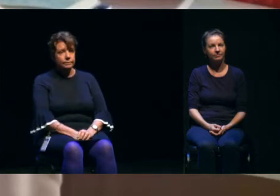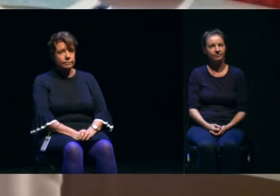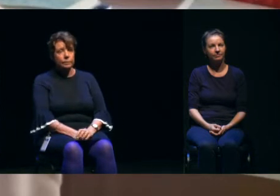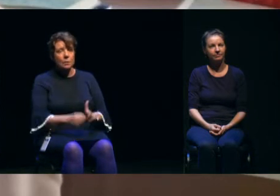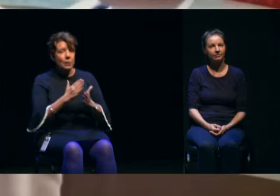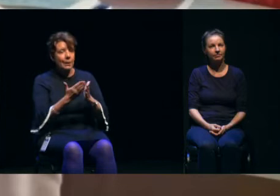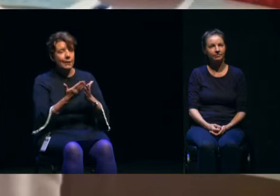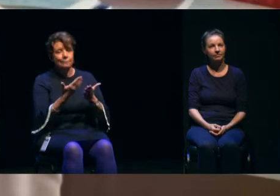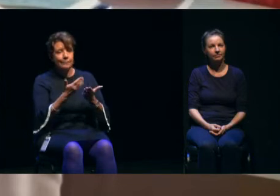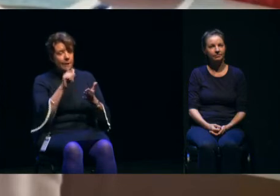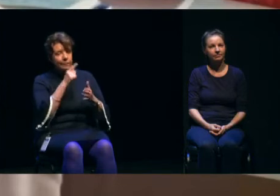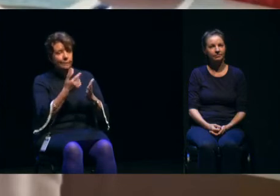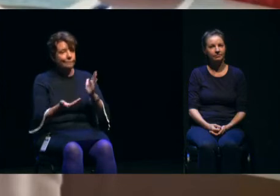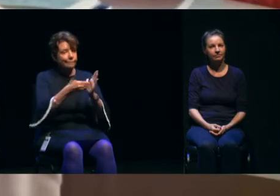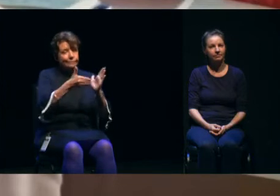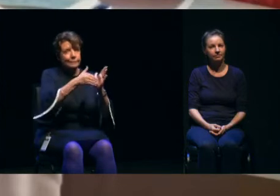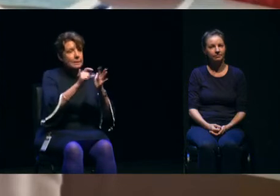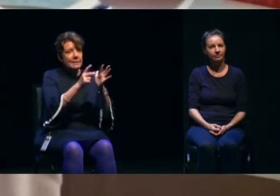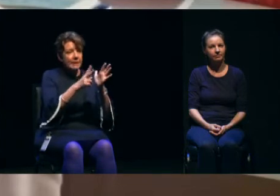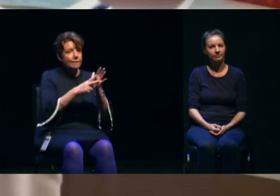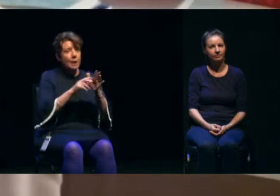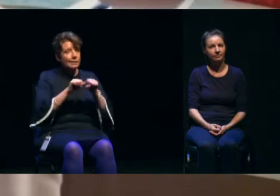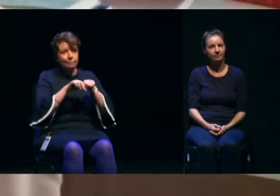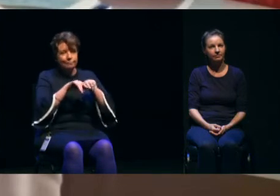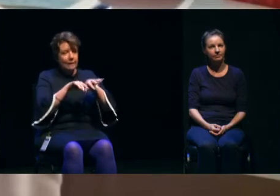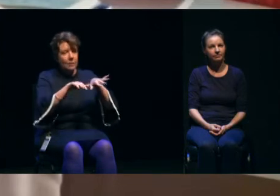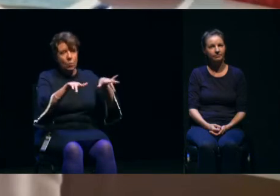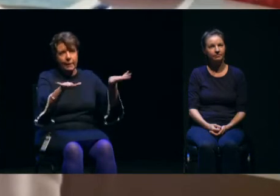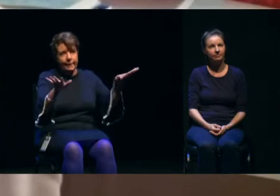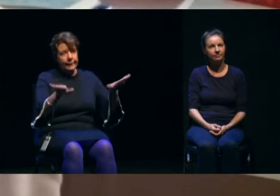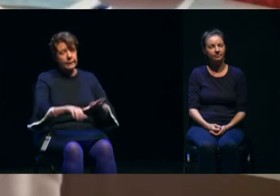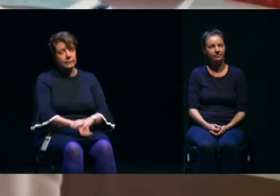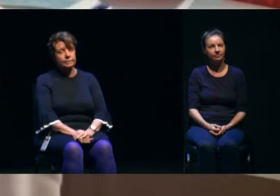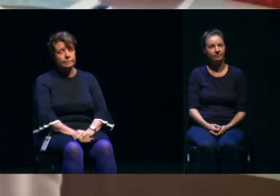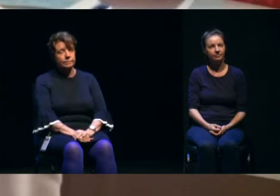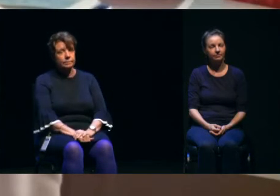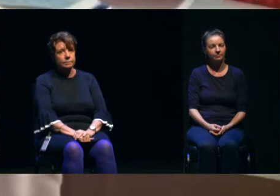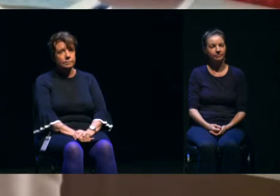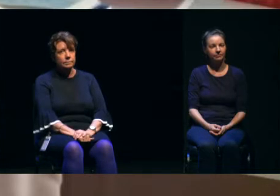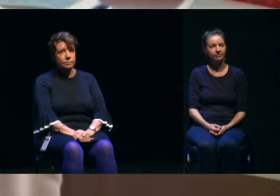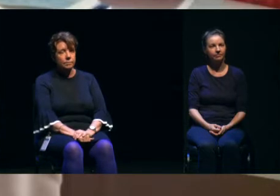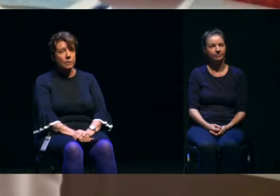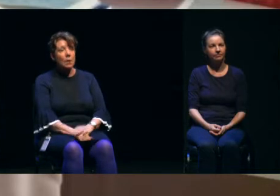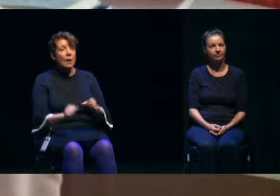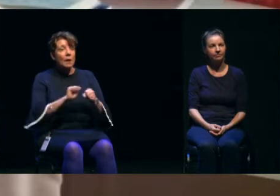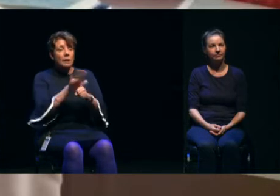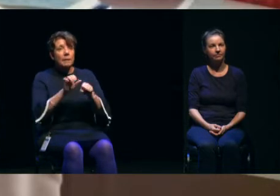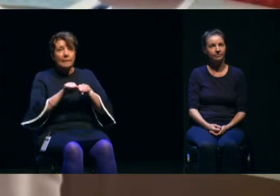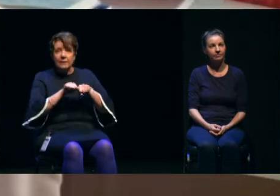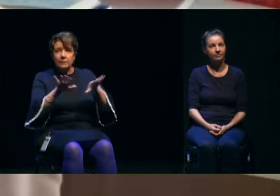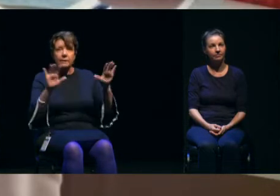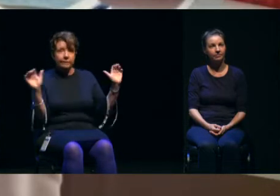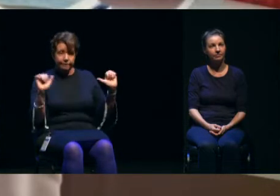domestic violence also, everywhere. But I think that when the pandemic is over